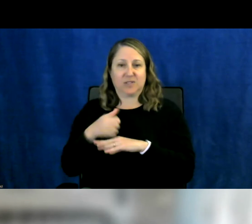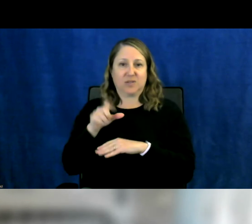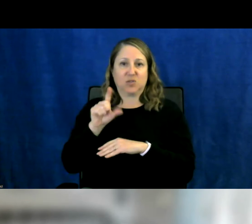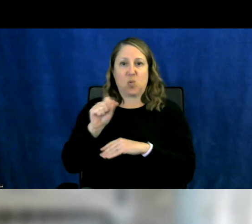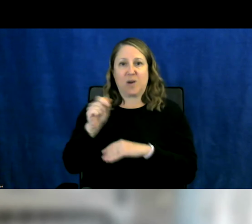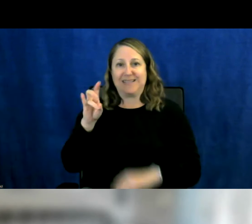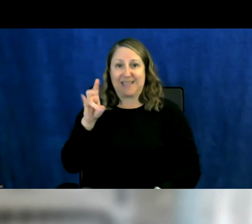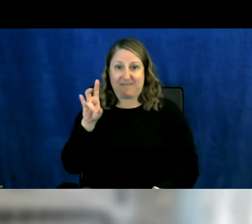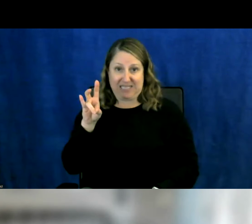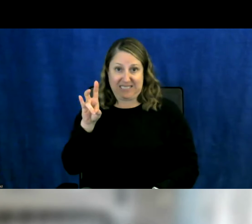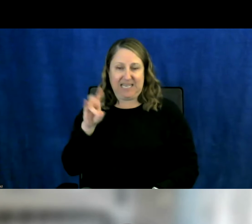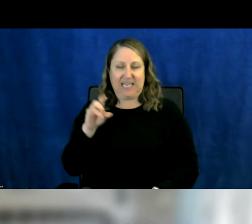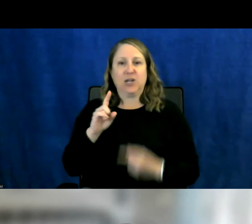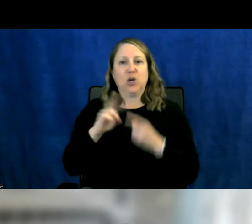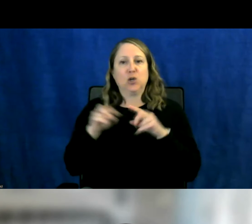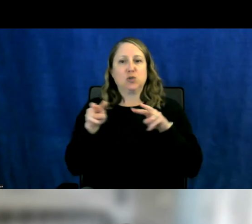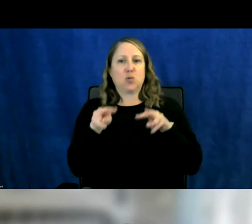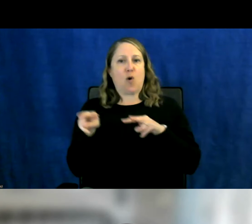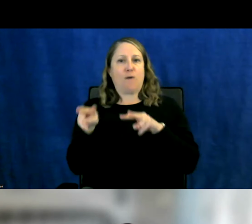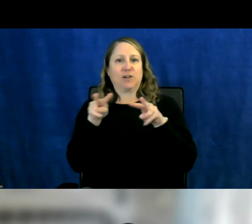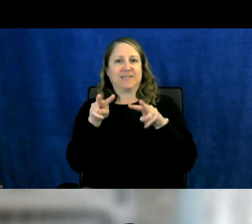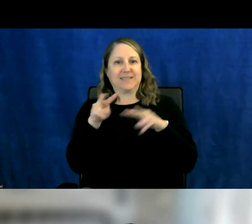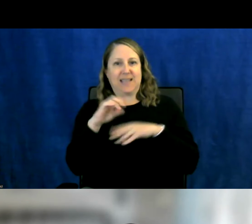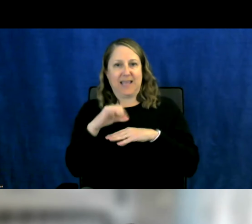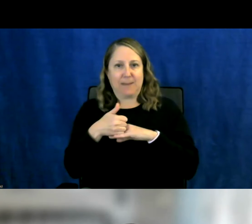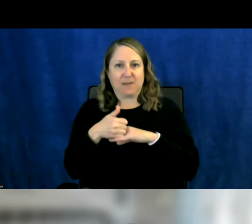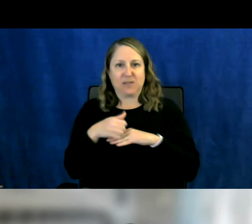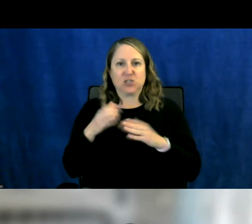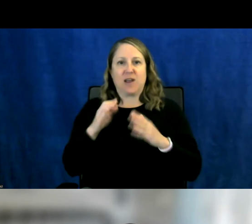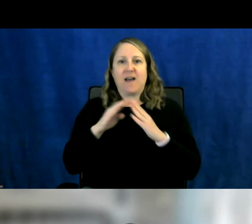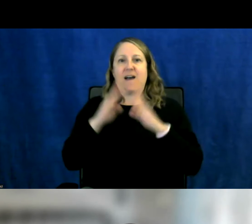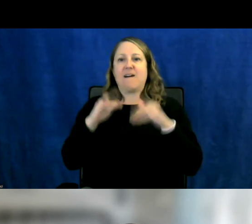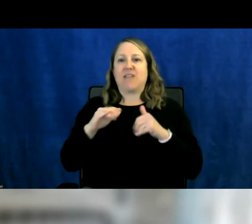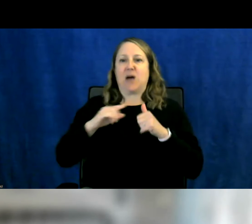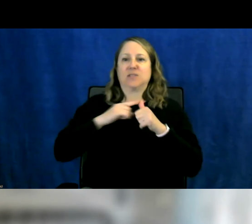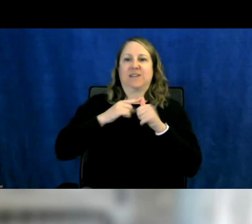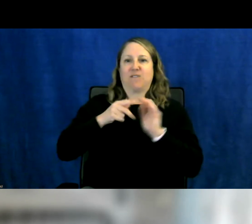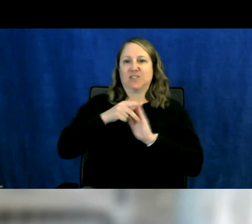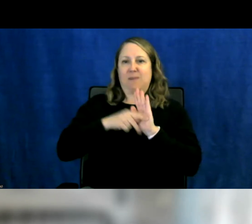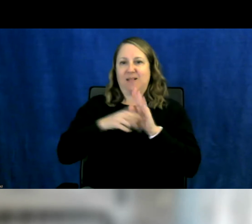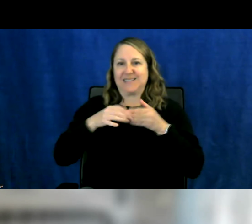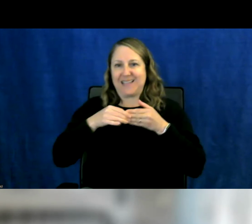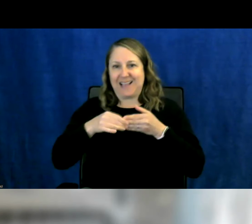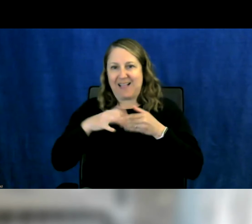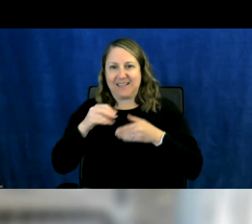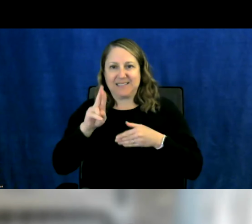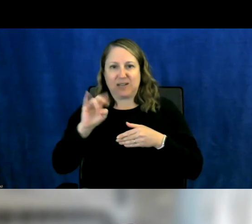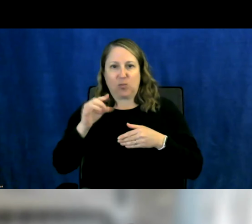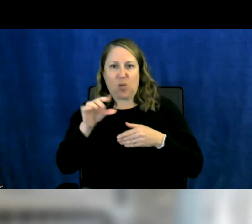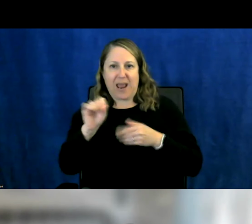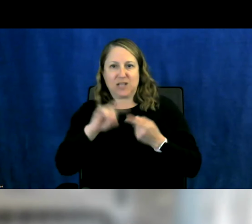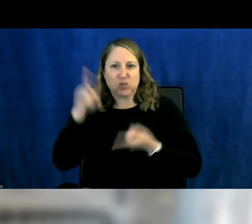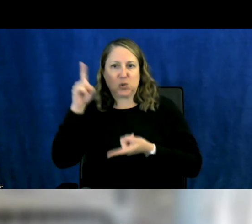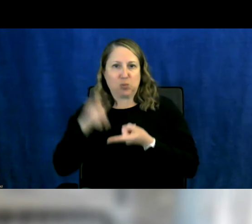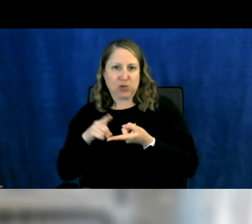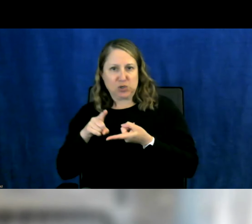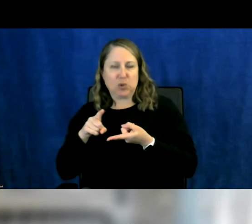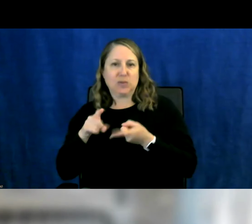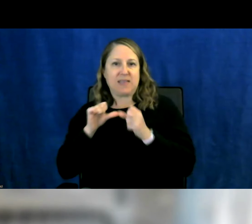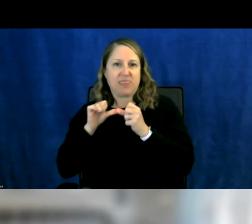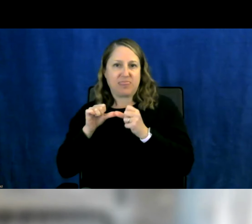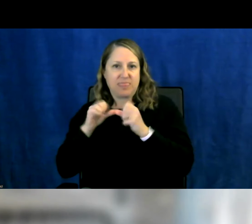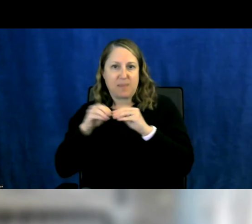Council to oversee the implementation of Housing First policies, guidelines, and regulations to reduce the prevalence and duration of homelessness